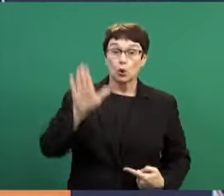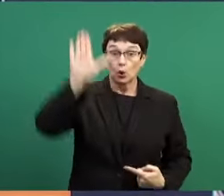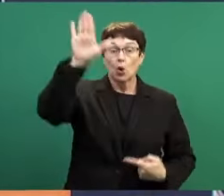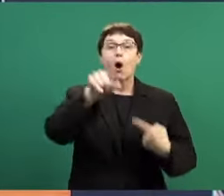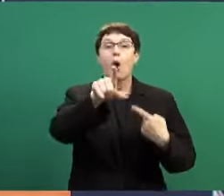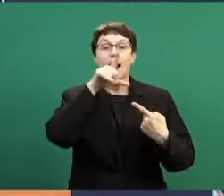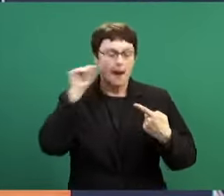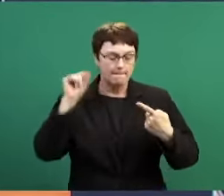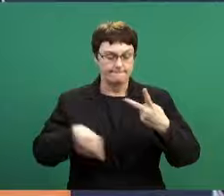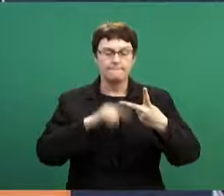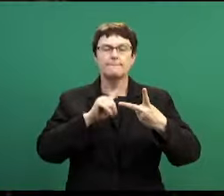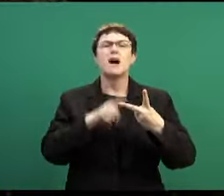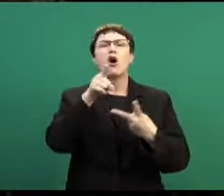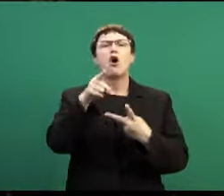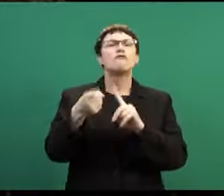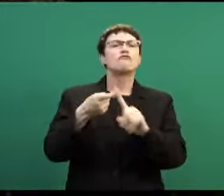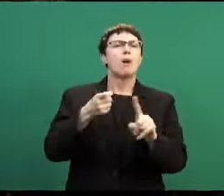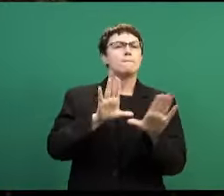represent.